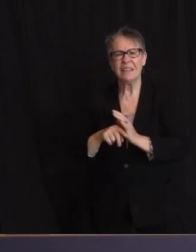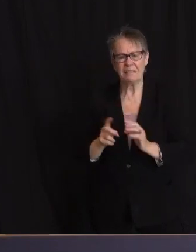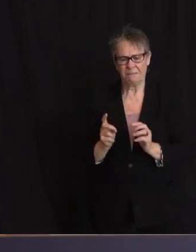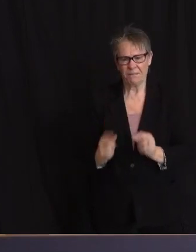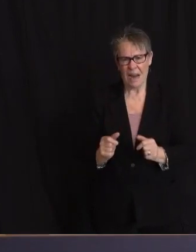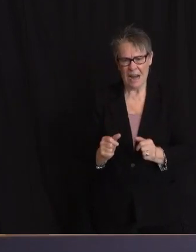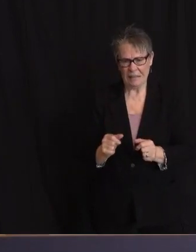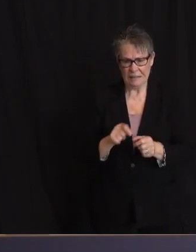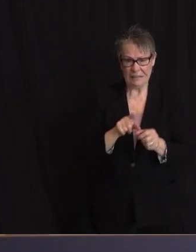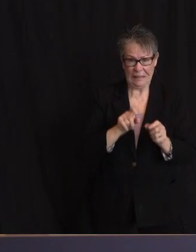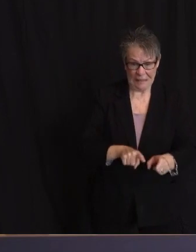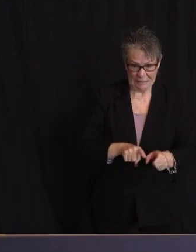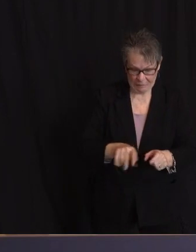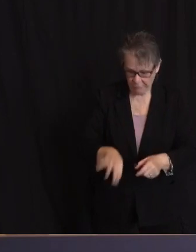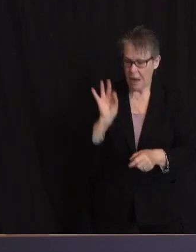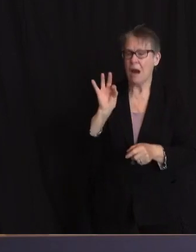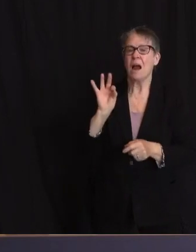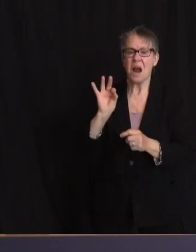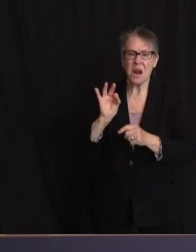Secondly, it's the contact tracing